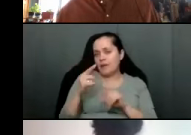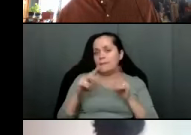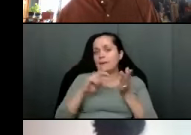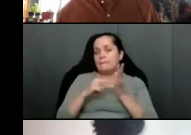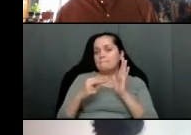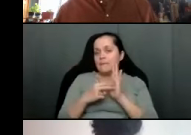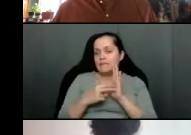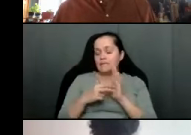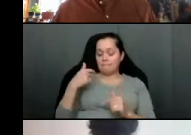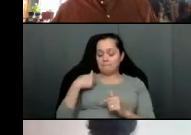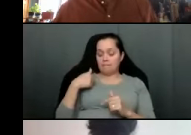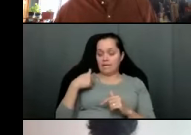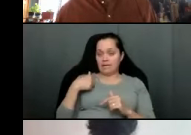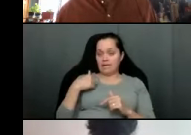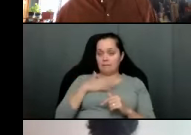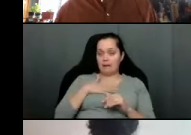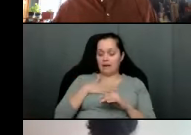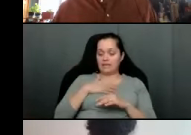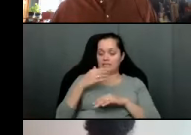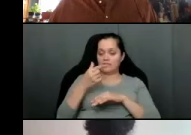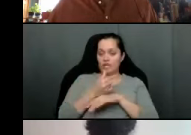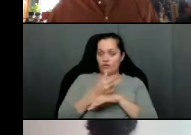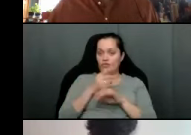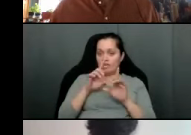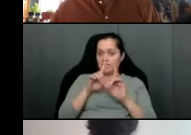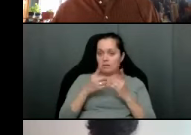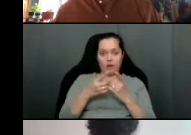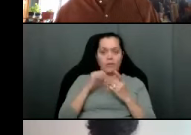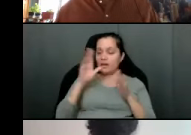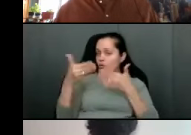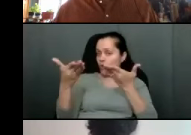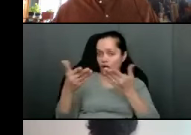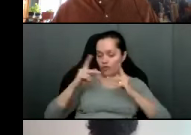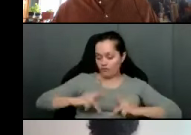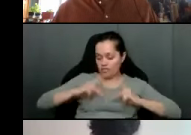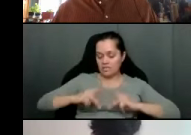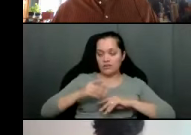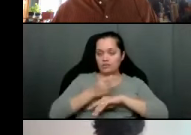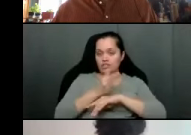that I, in my geography department, do not offer physical